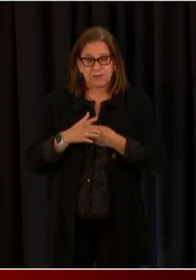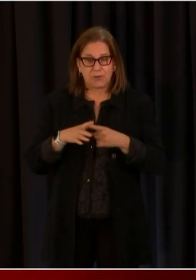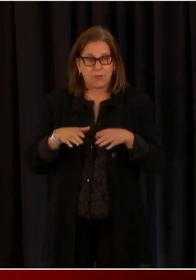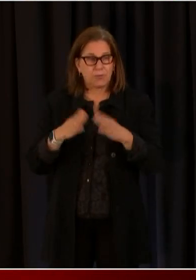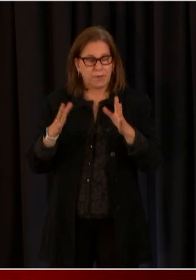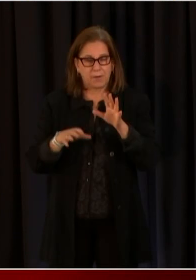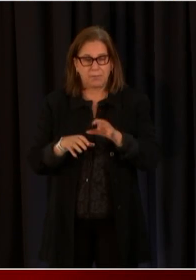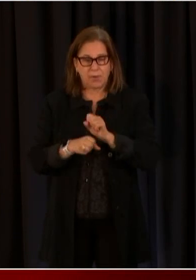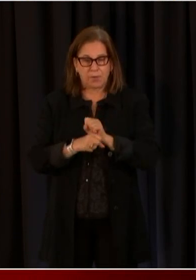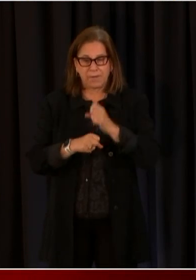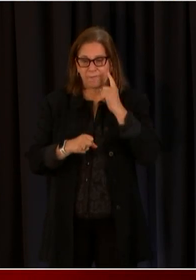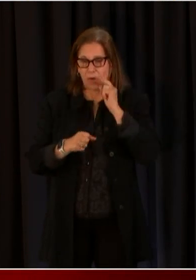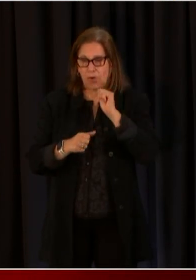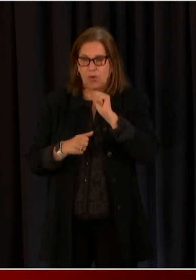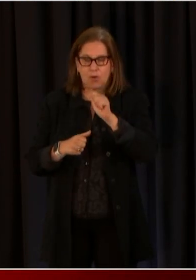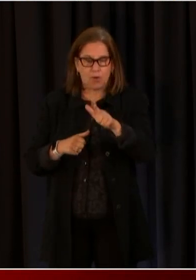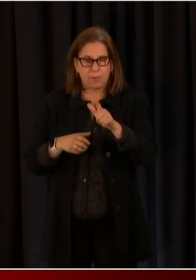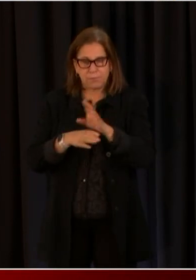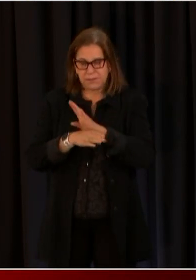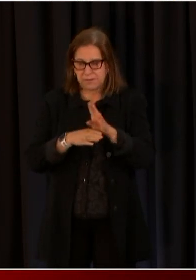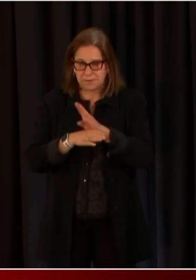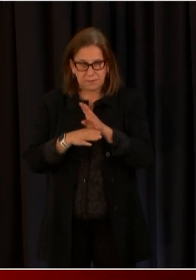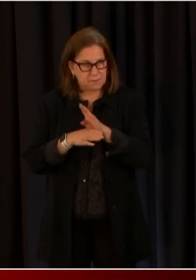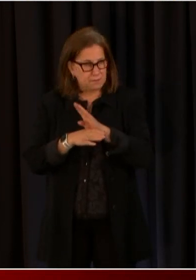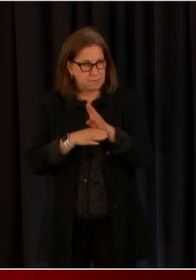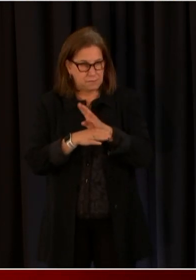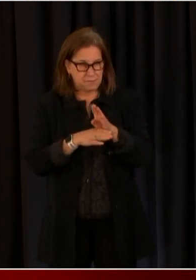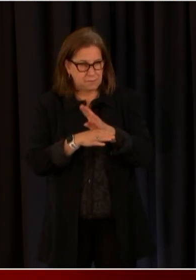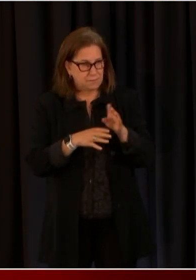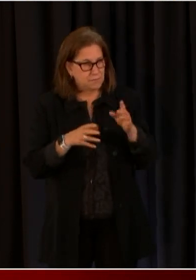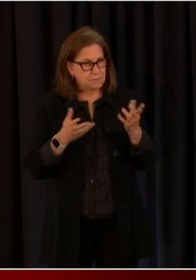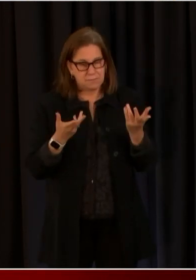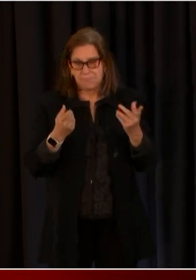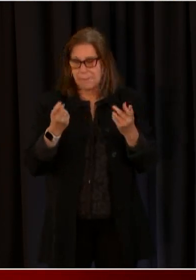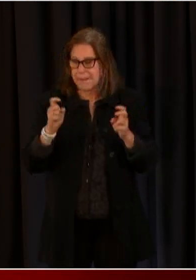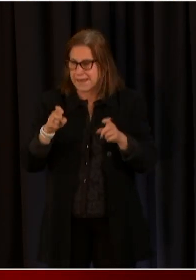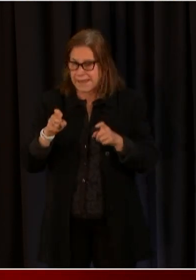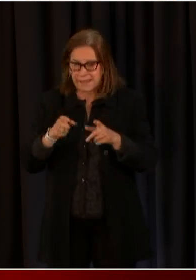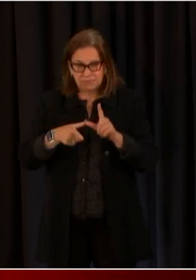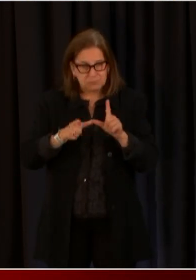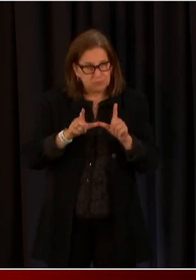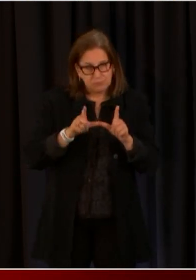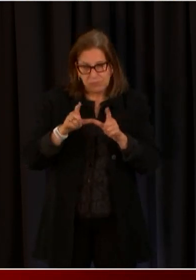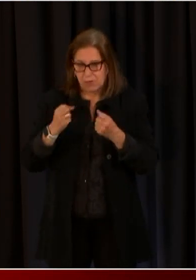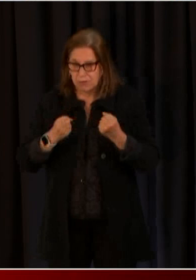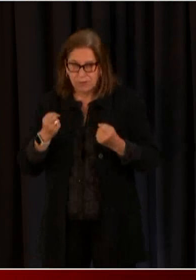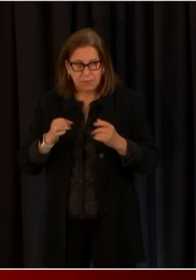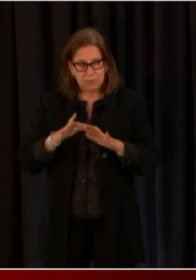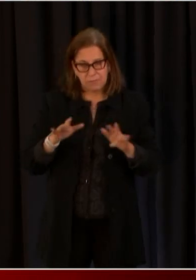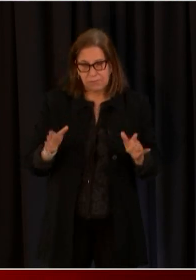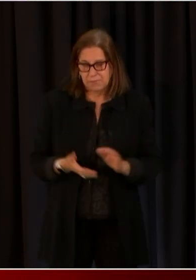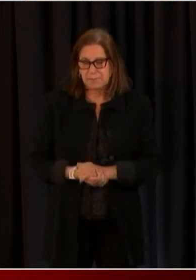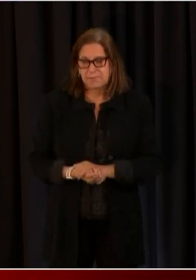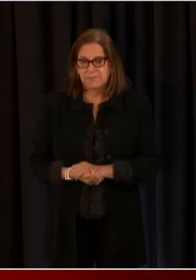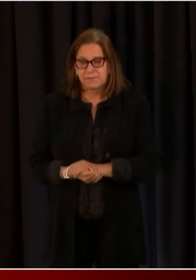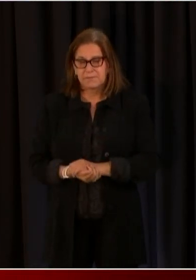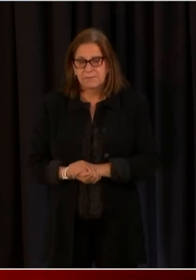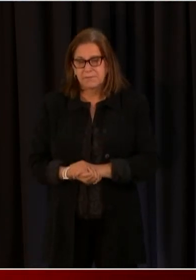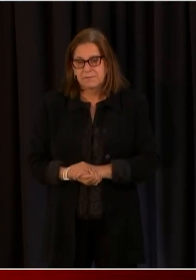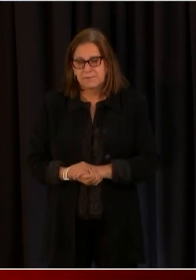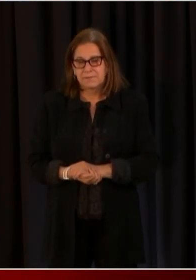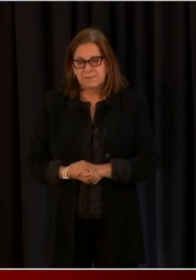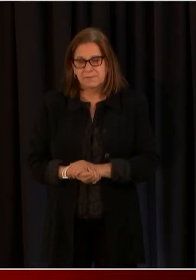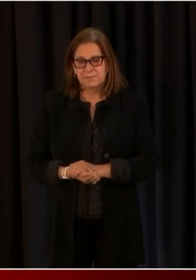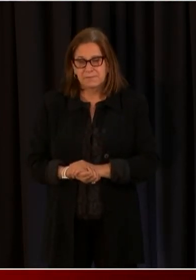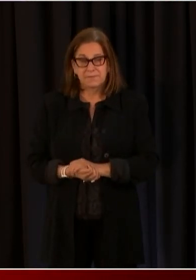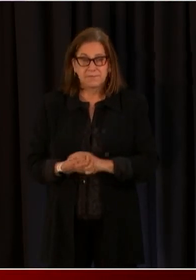of your business with the DMV, as they have been. And over the last several weeks, they have been making increasing numbers